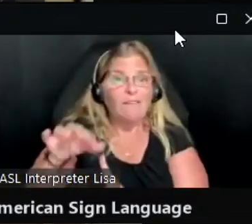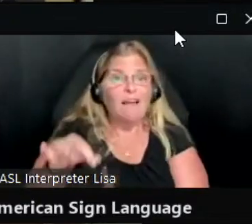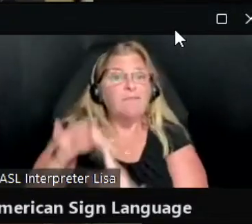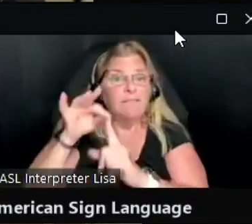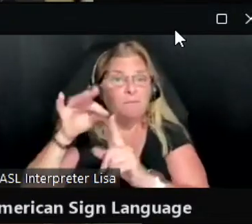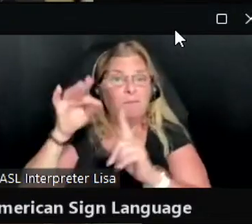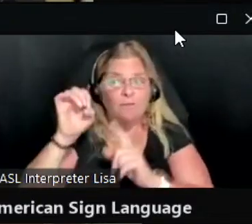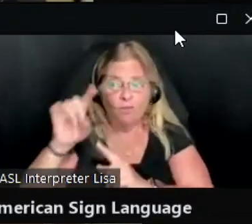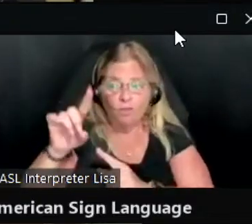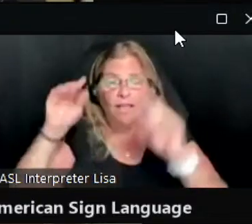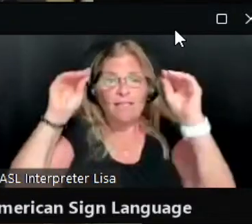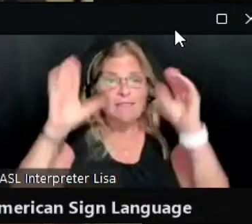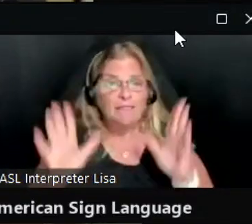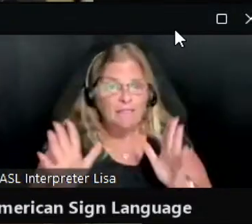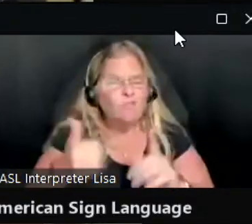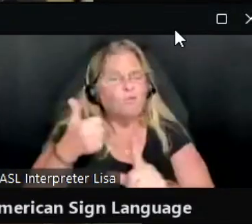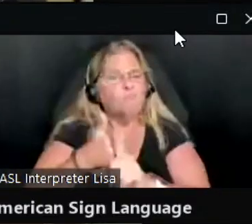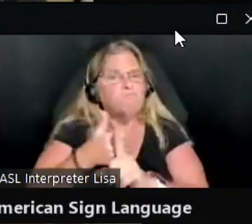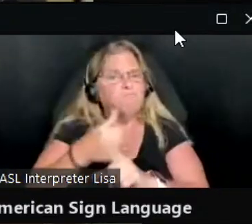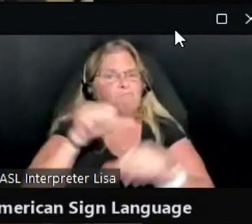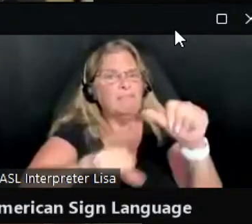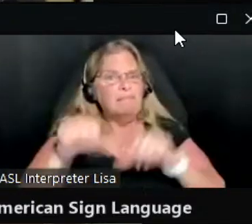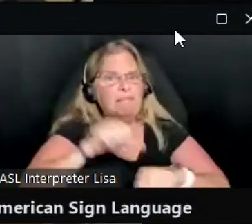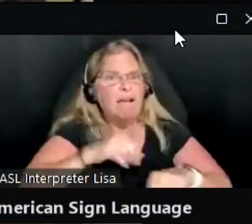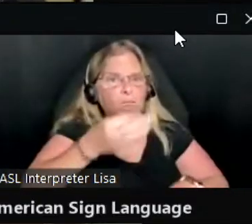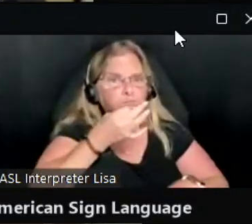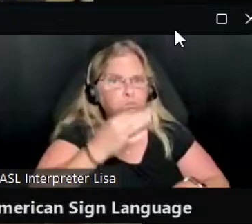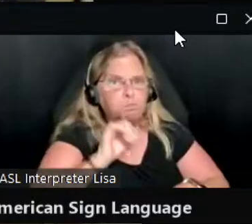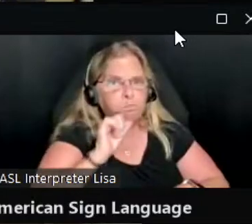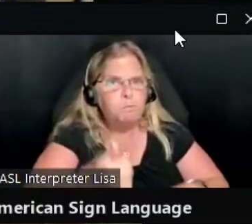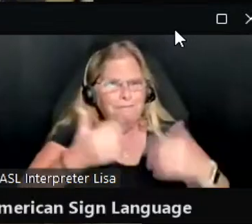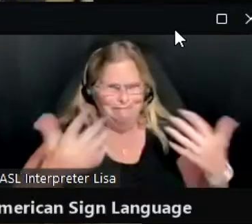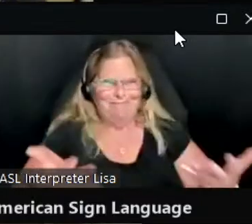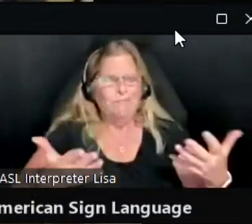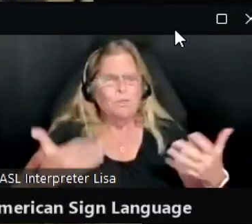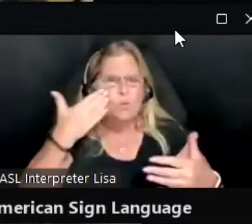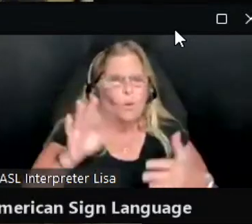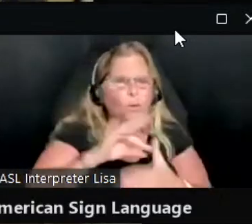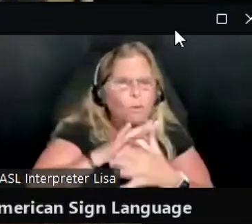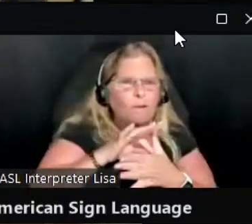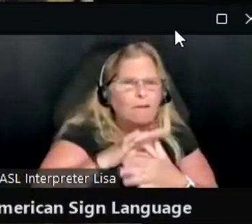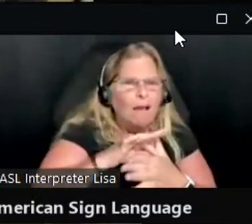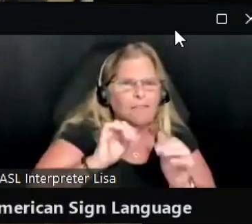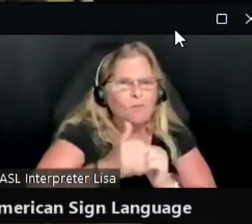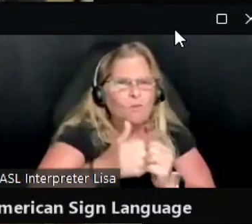that collaboration and to adapt materials when you don't actually know the content. So.